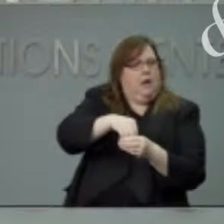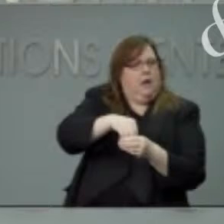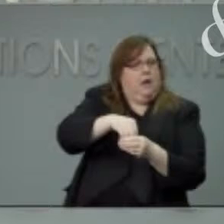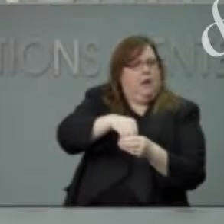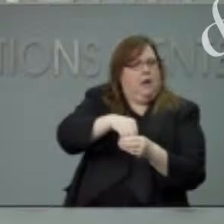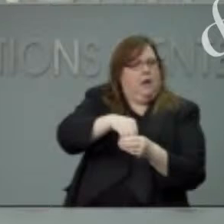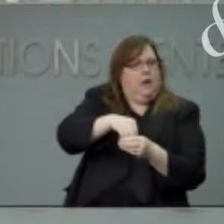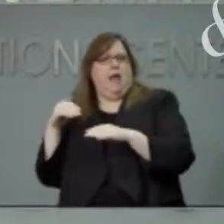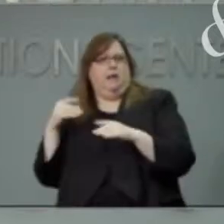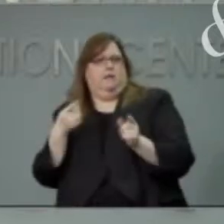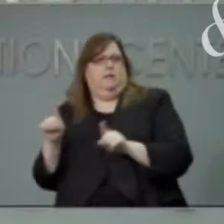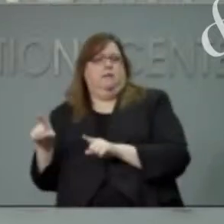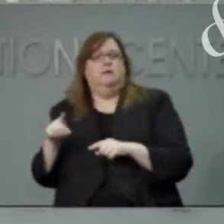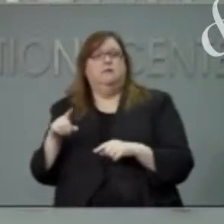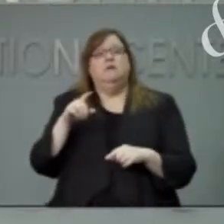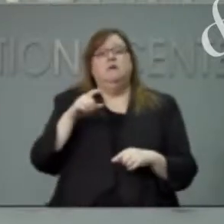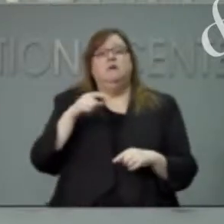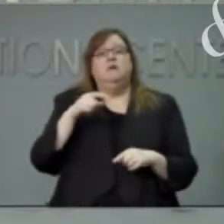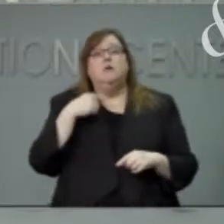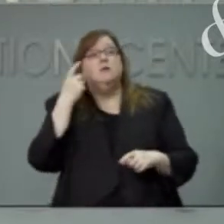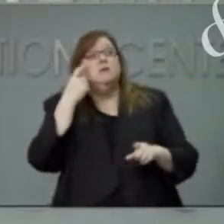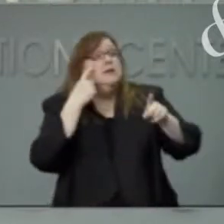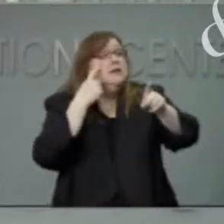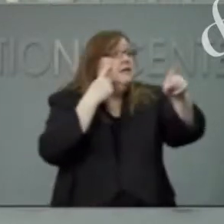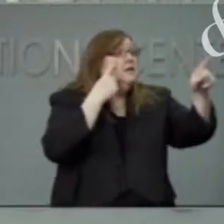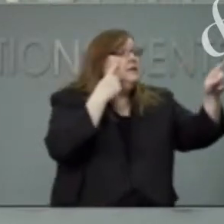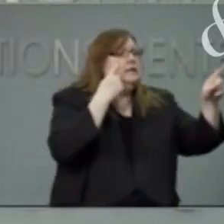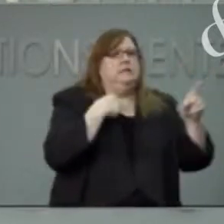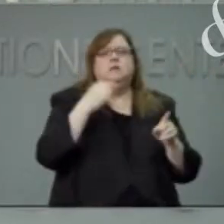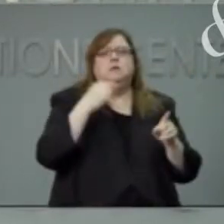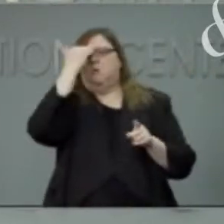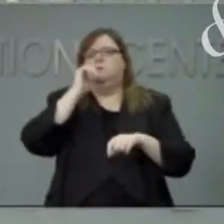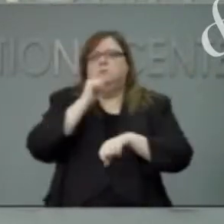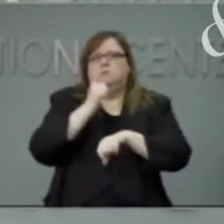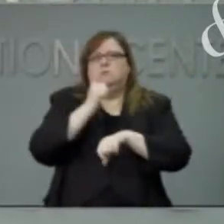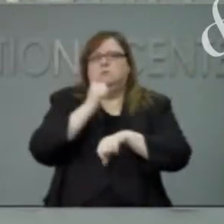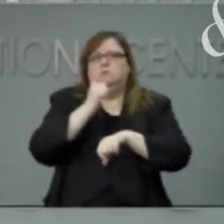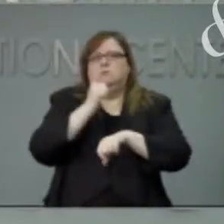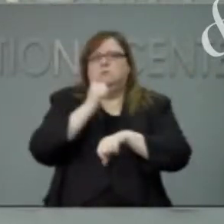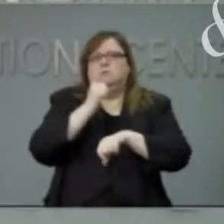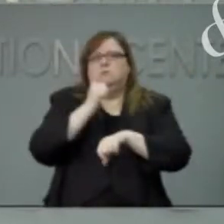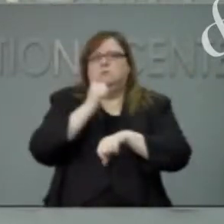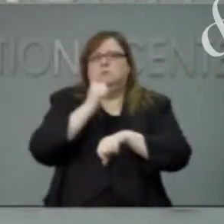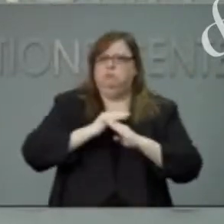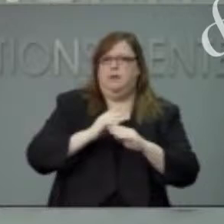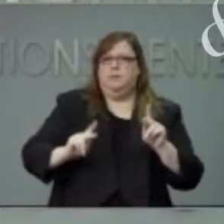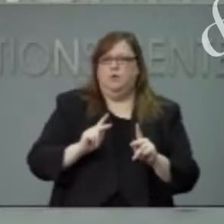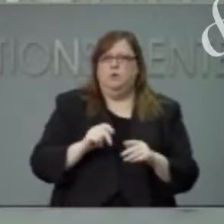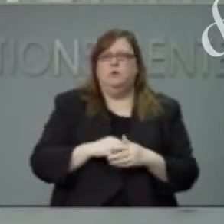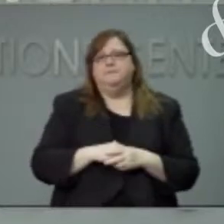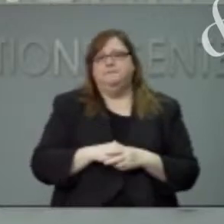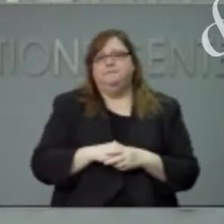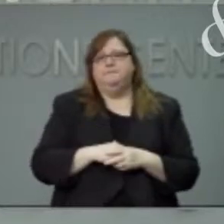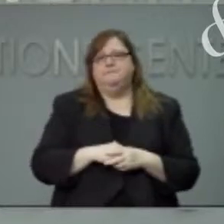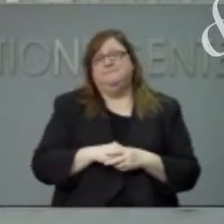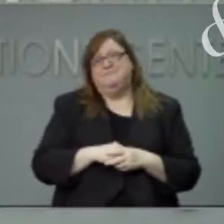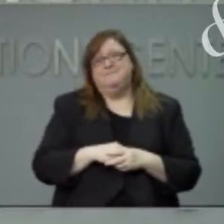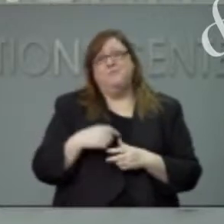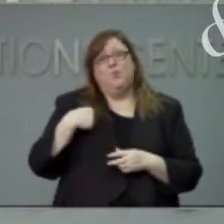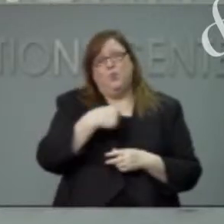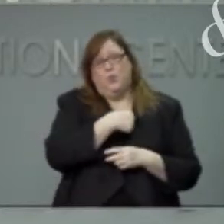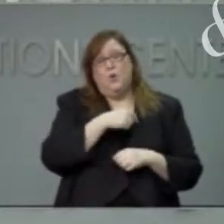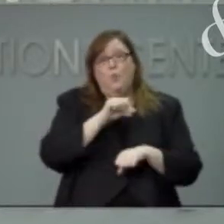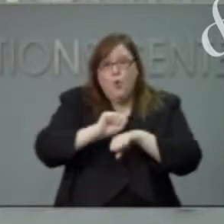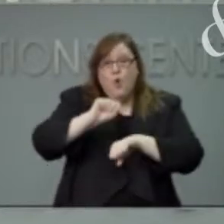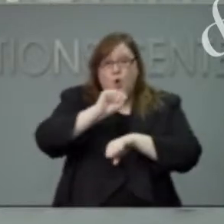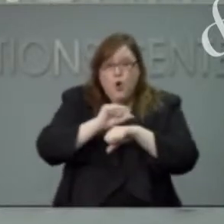And those restrictions are in place and are important. We all work to slow the spread of the